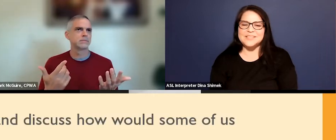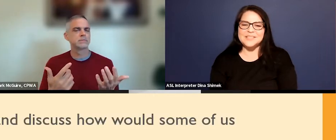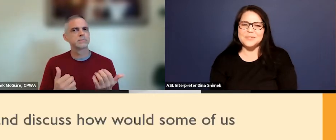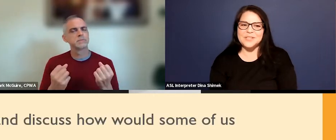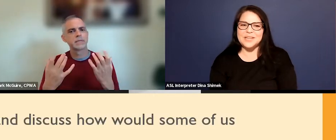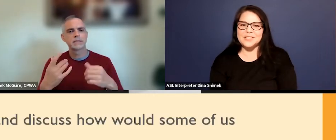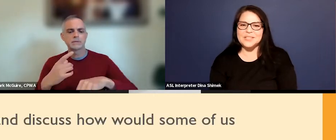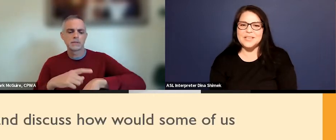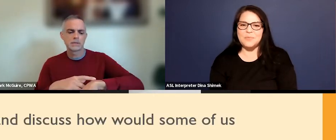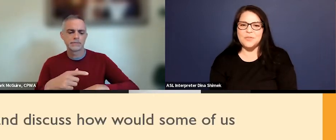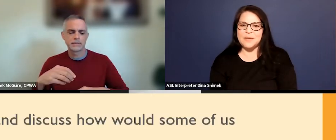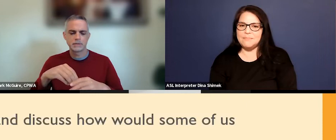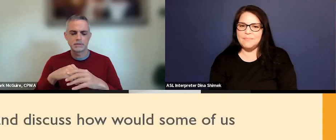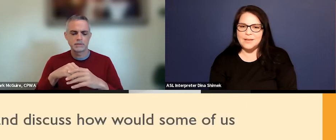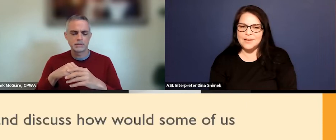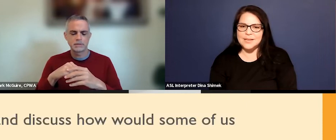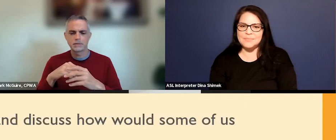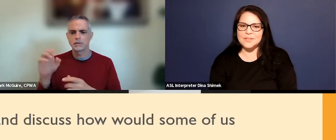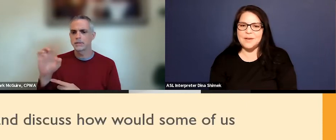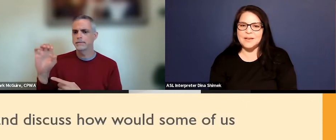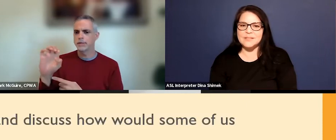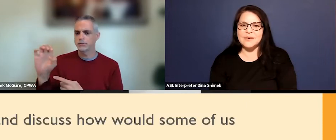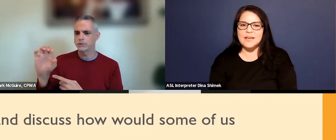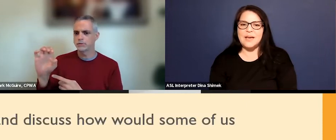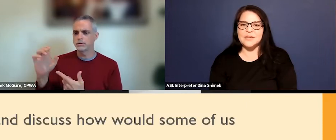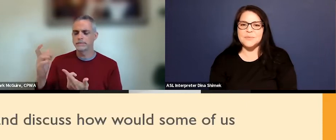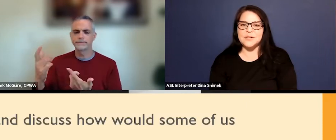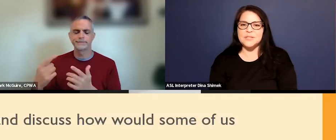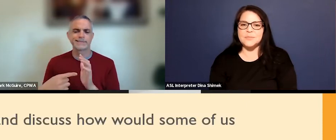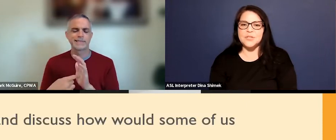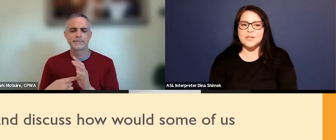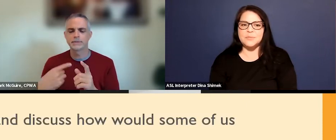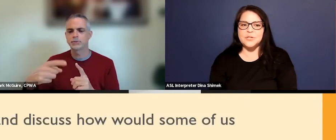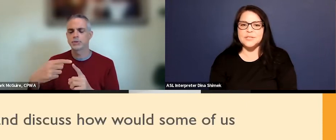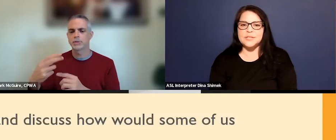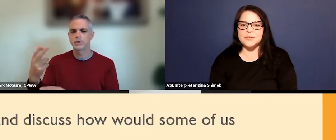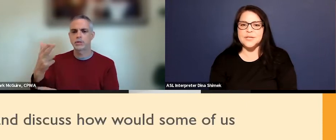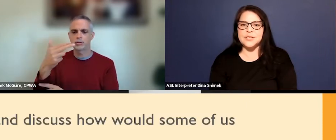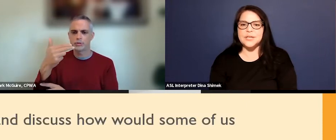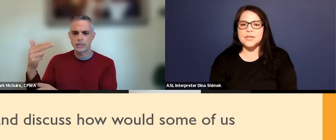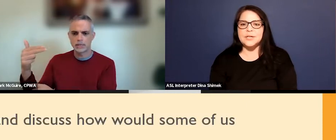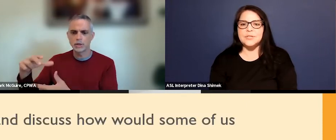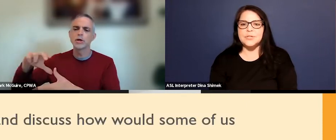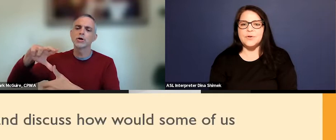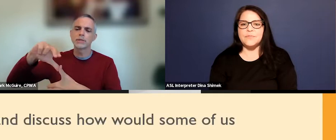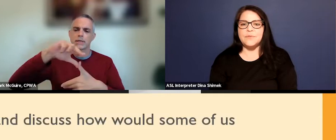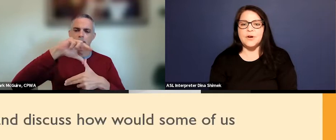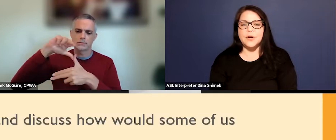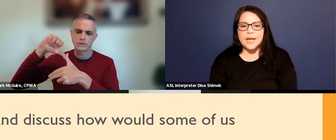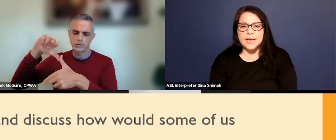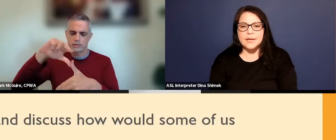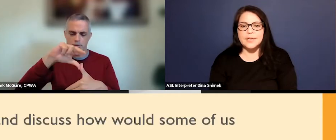This is a situation that actually has happened with me many times in the past. I've experienced it, especially in an emergency situation. So